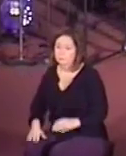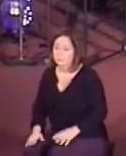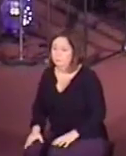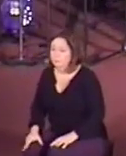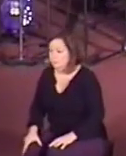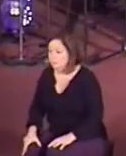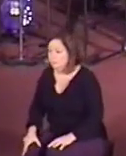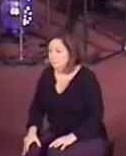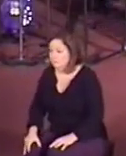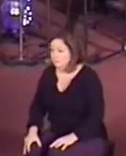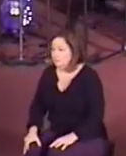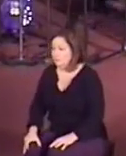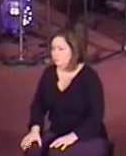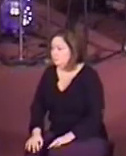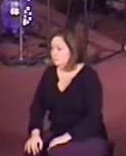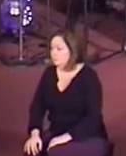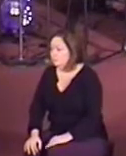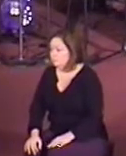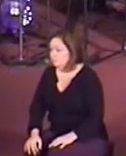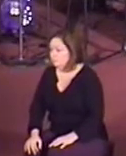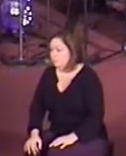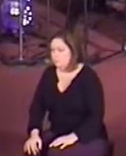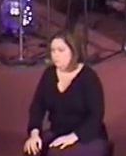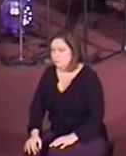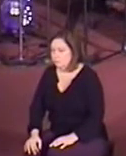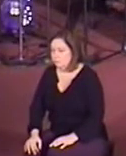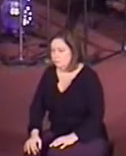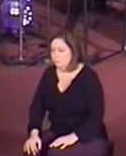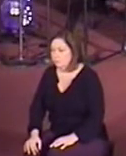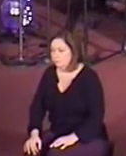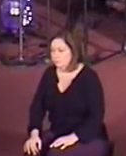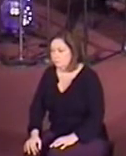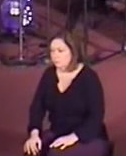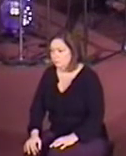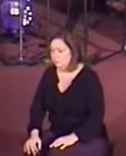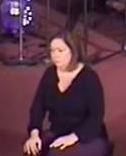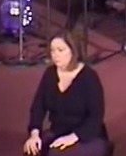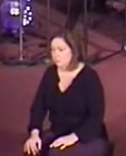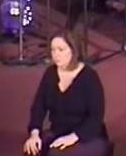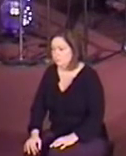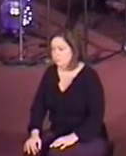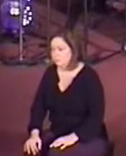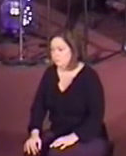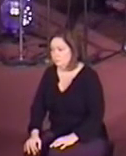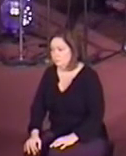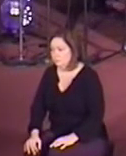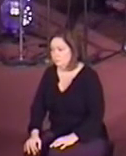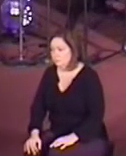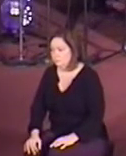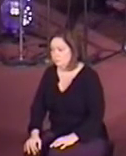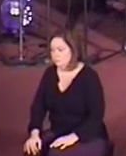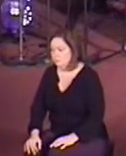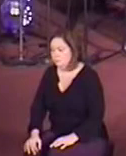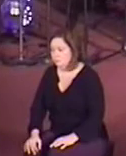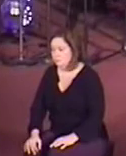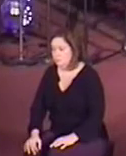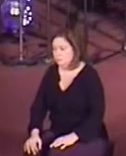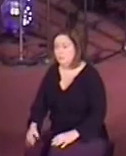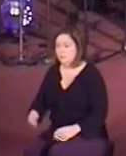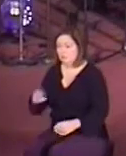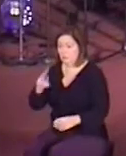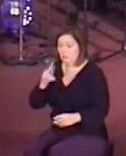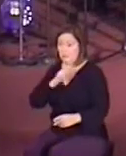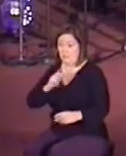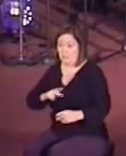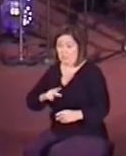good to declare the signs and the wonders that the Most High God has worked for me. Nebuchadnezzar